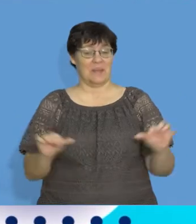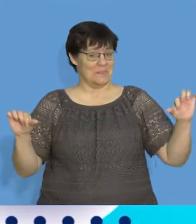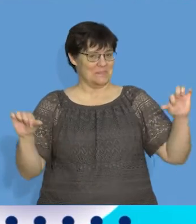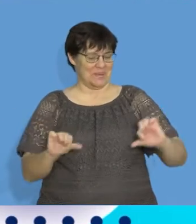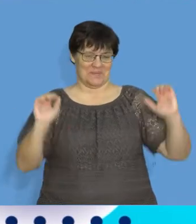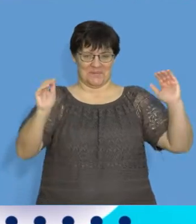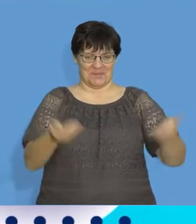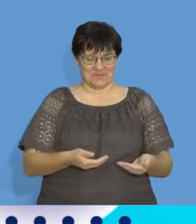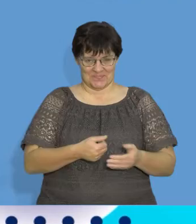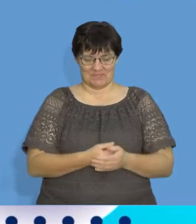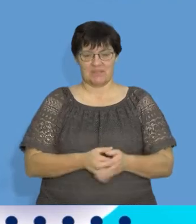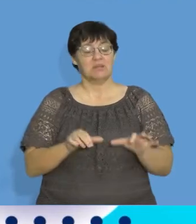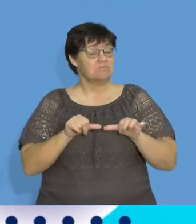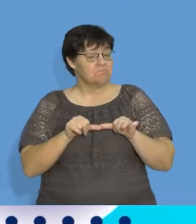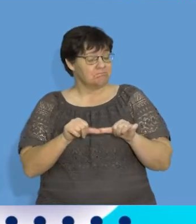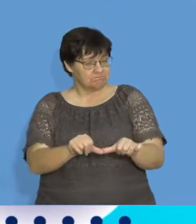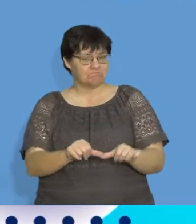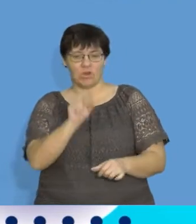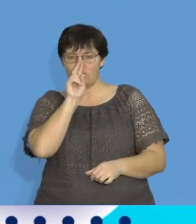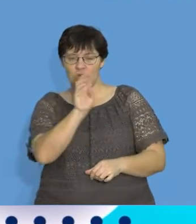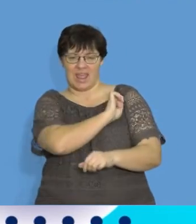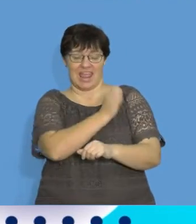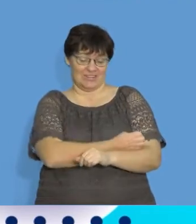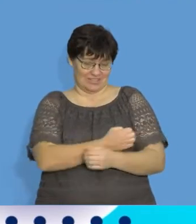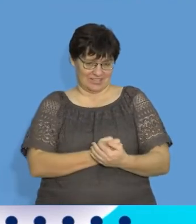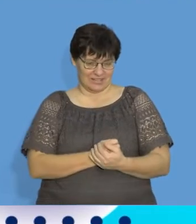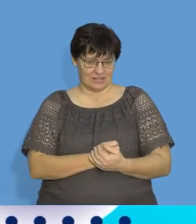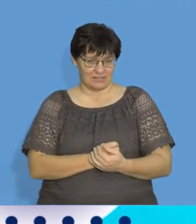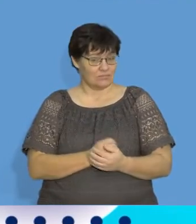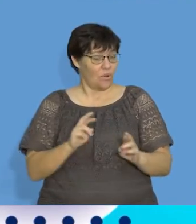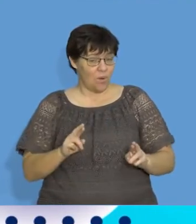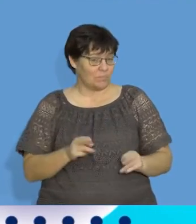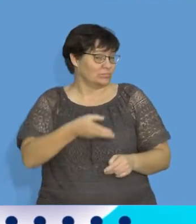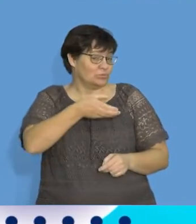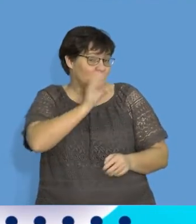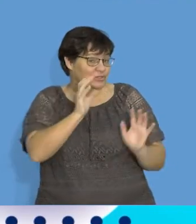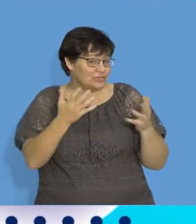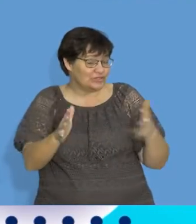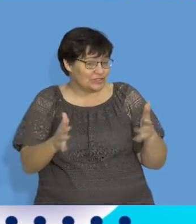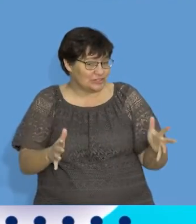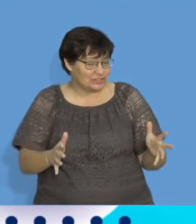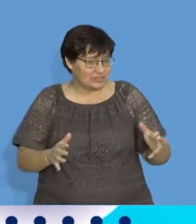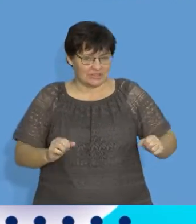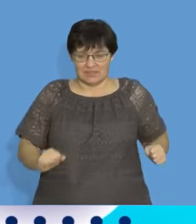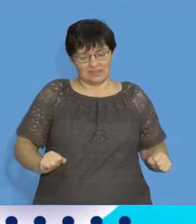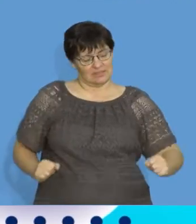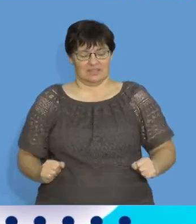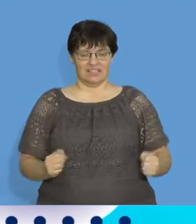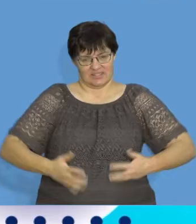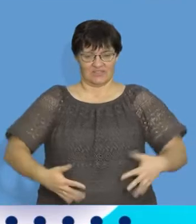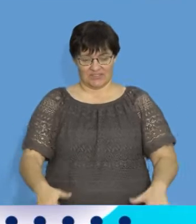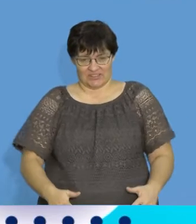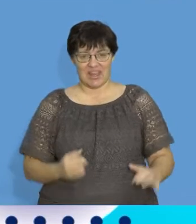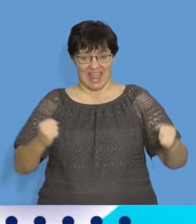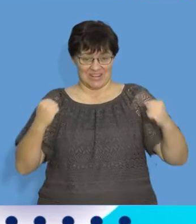Welcome back. Let's continue looking at energy. Hopefully we've had something to drink, or we've gone and had a quick run around, and we've got